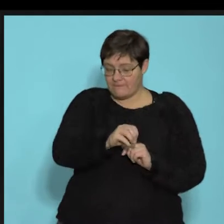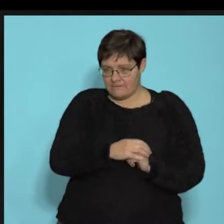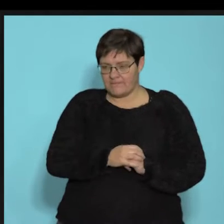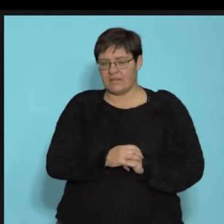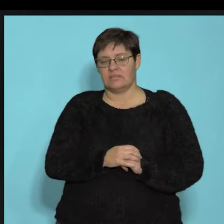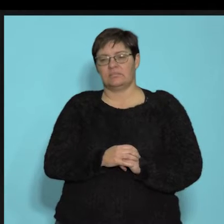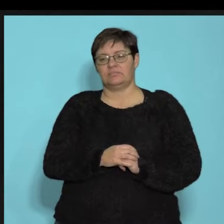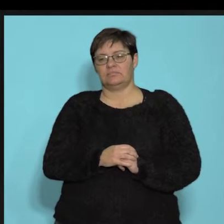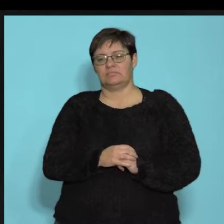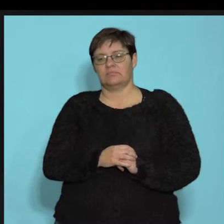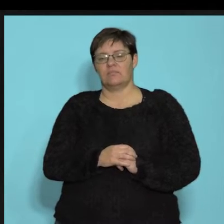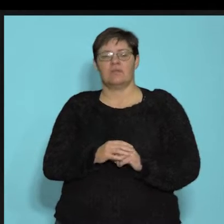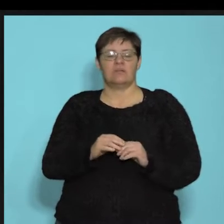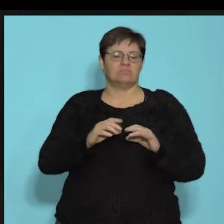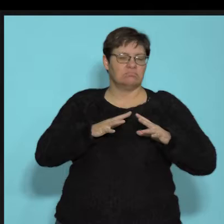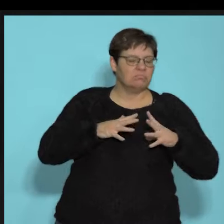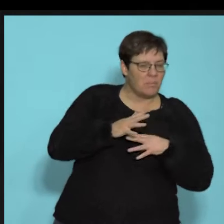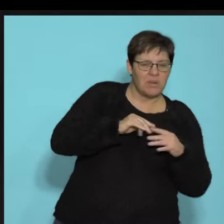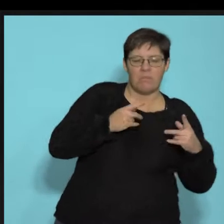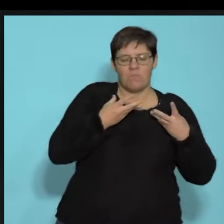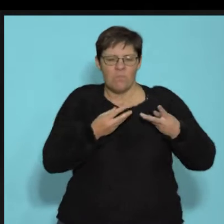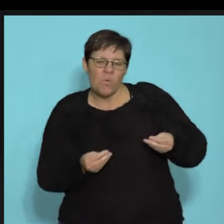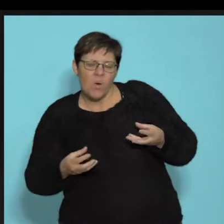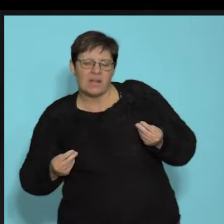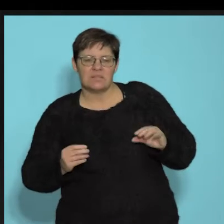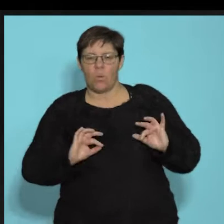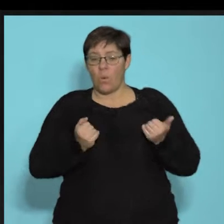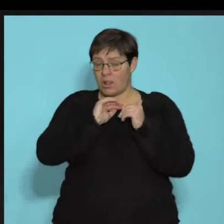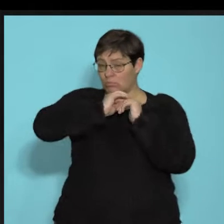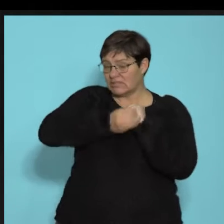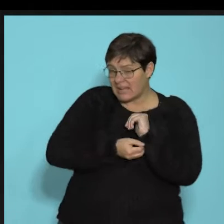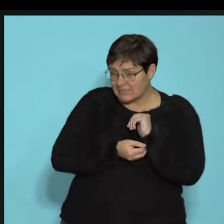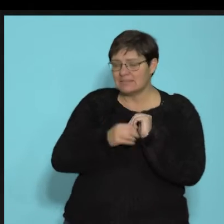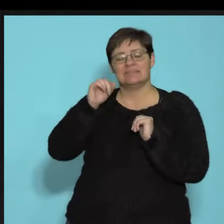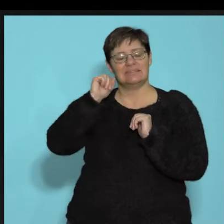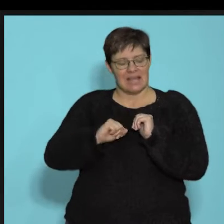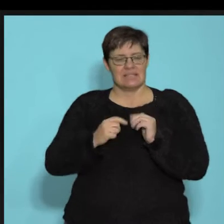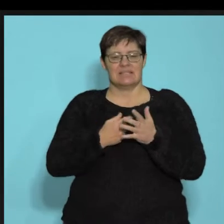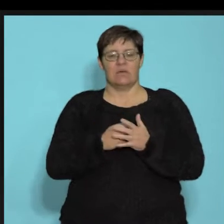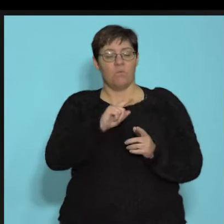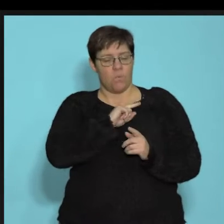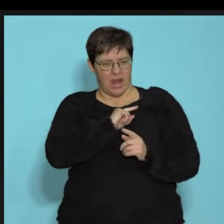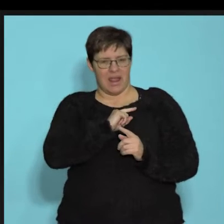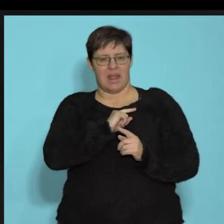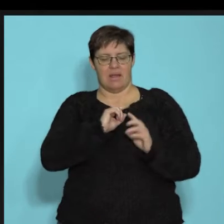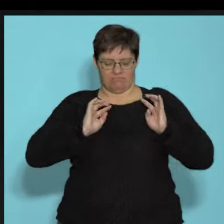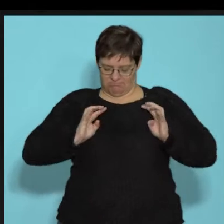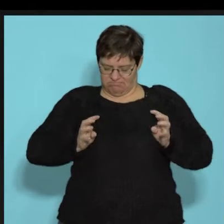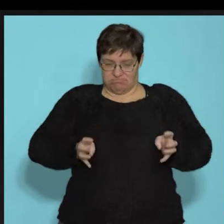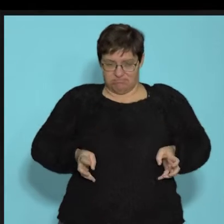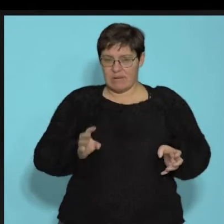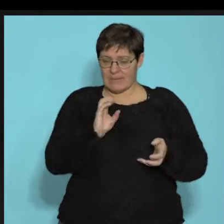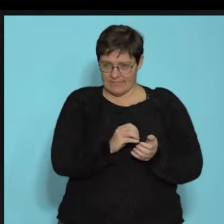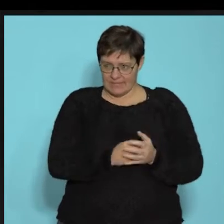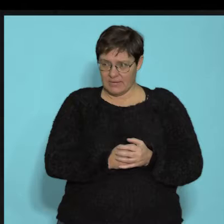So it's thin and it's permeable and it's moist. Is it well protected? Yes, it is. Why? It has the rib